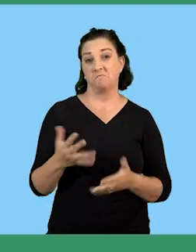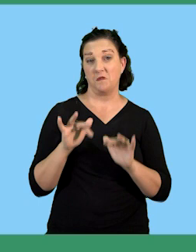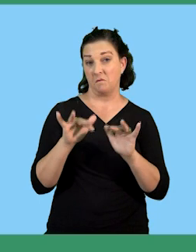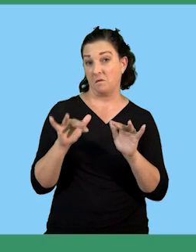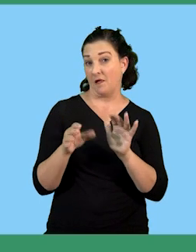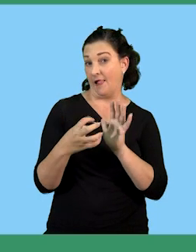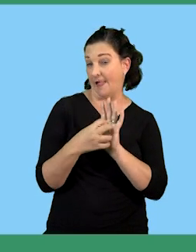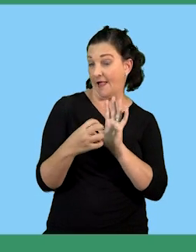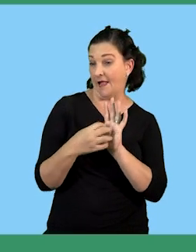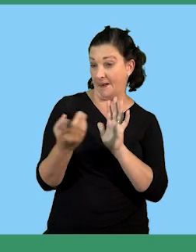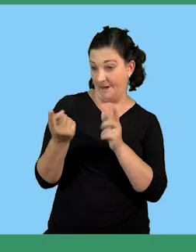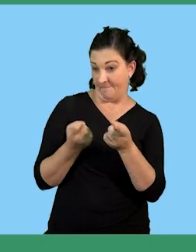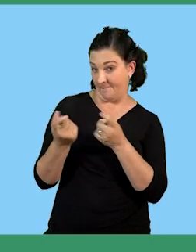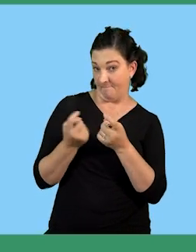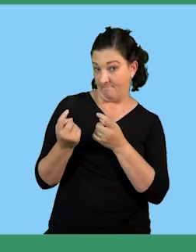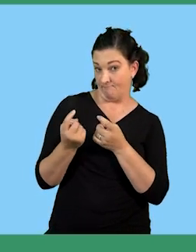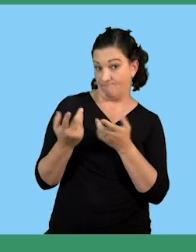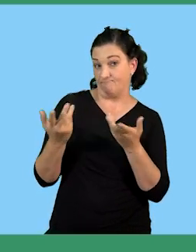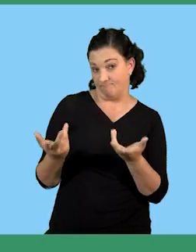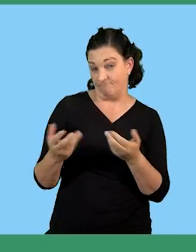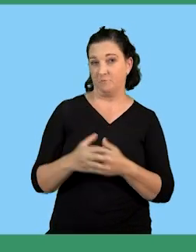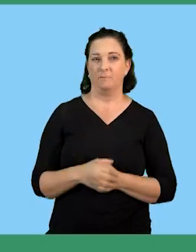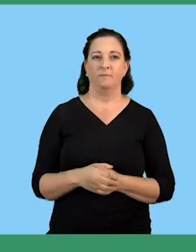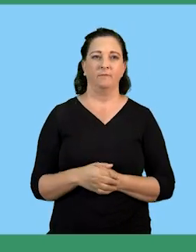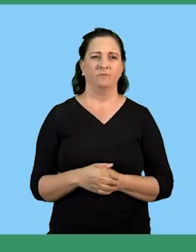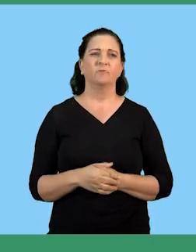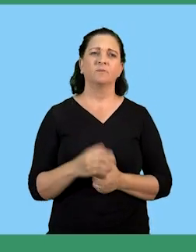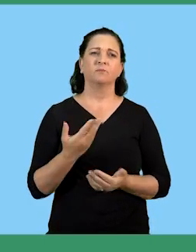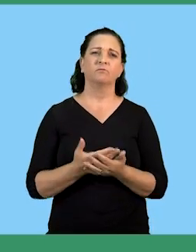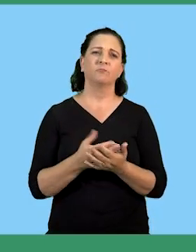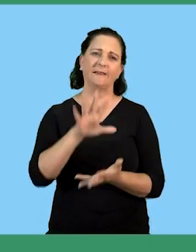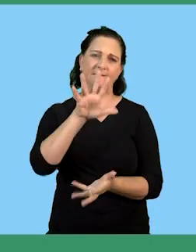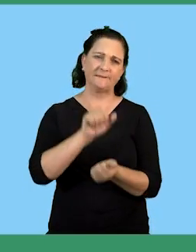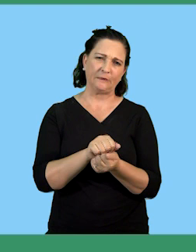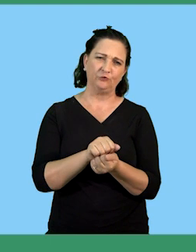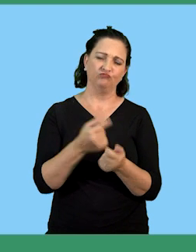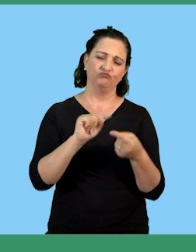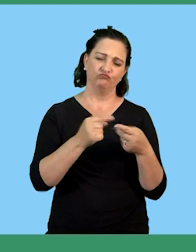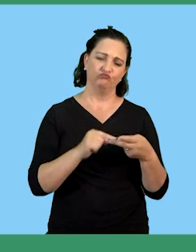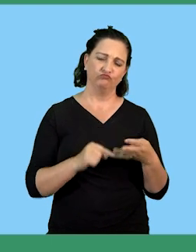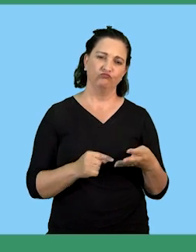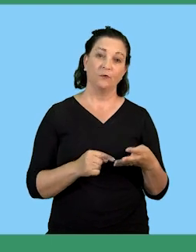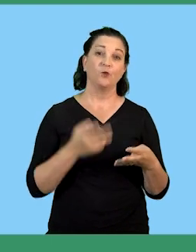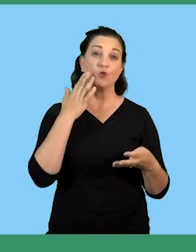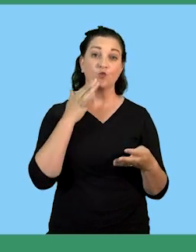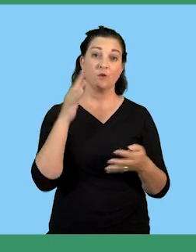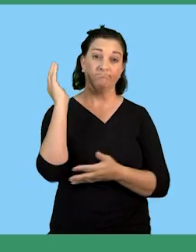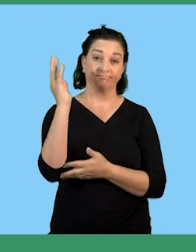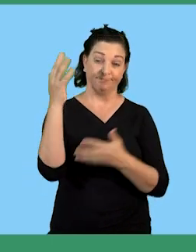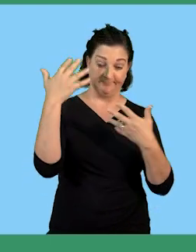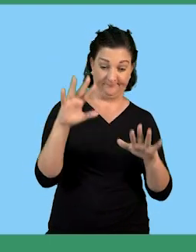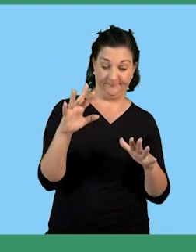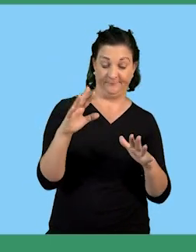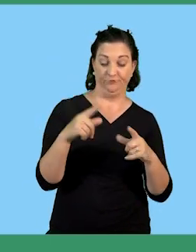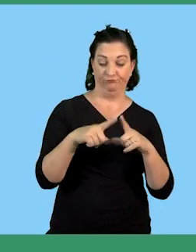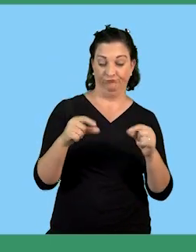an advert maybe. It contains a summary of the most important points. They are given to the audience when they